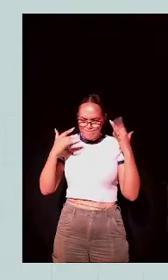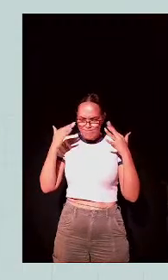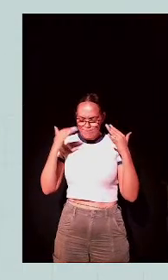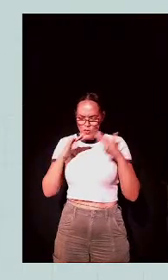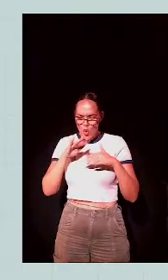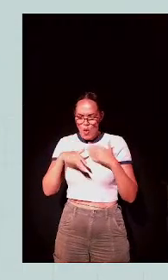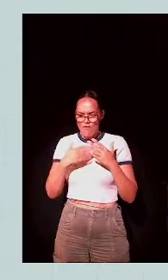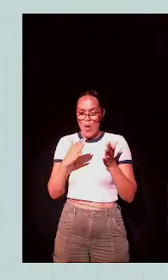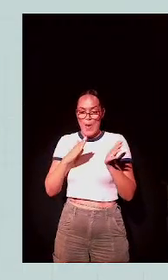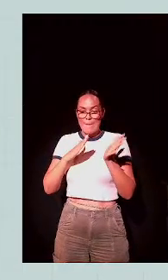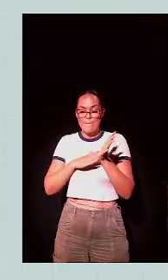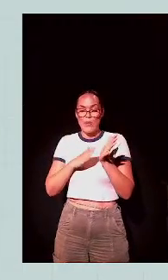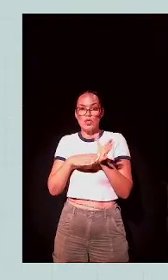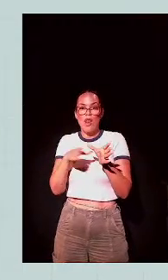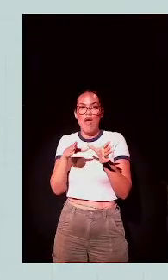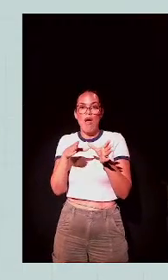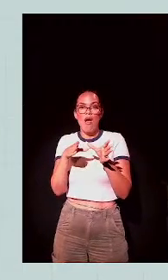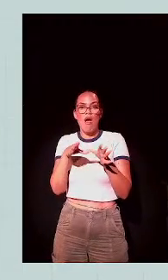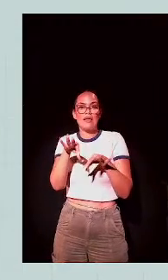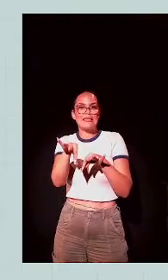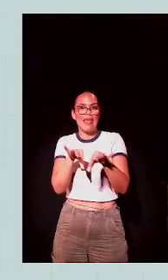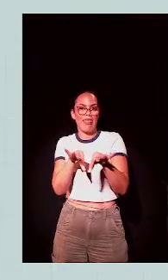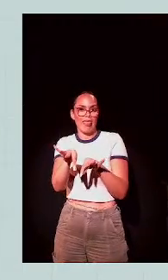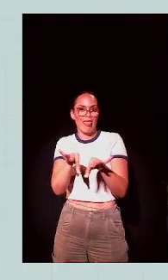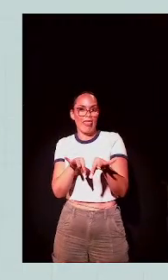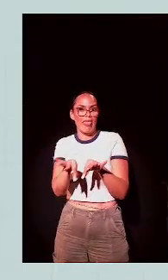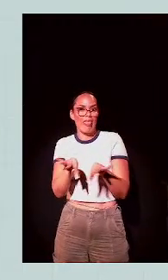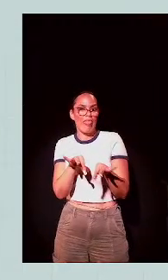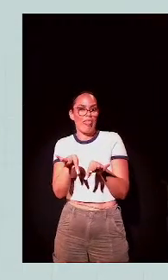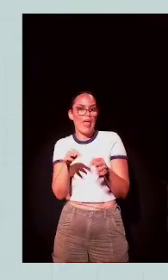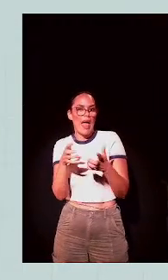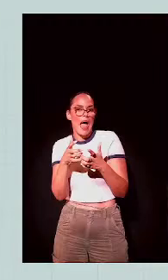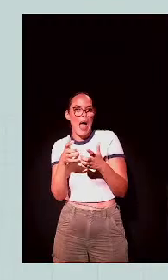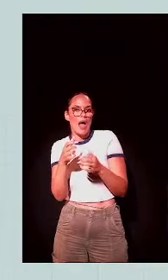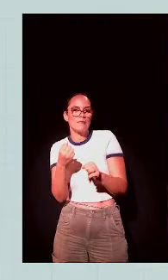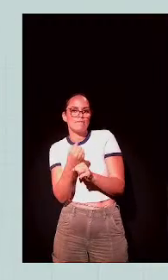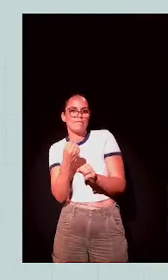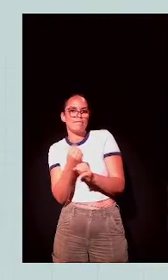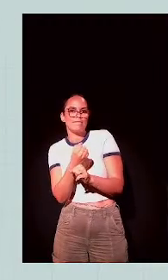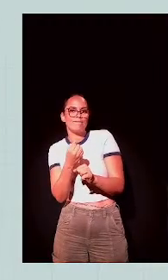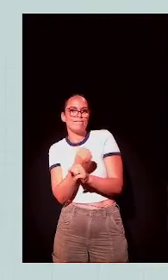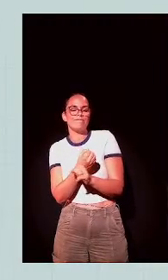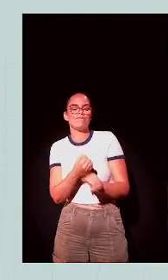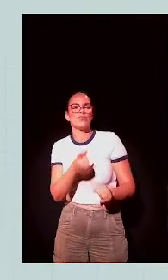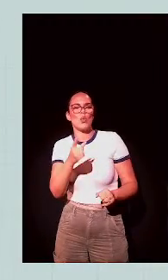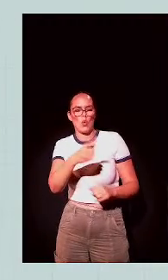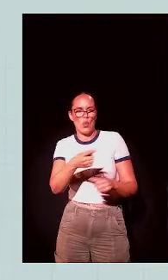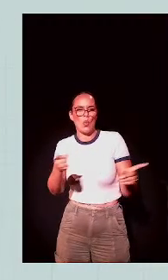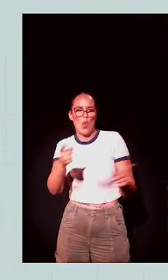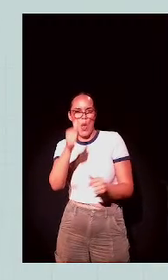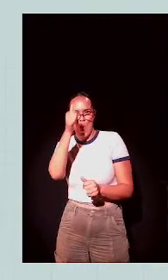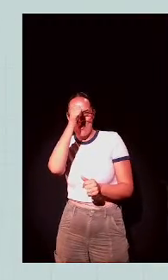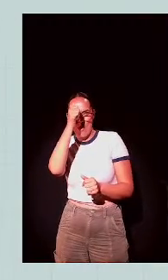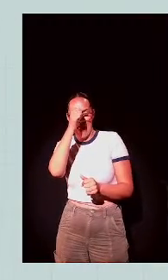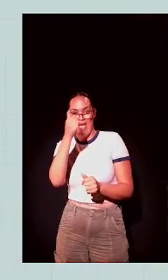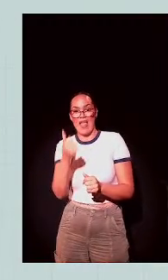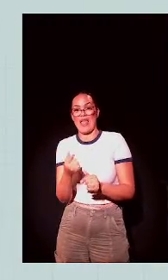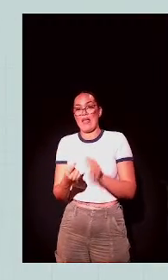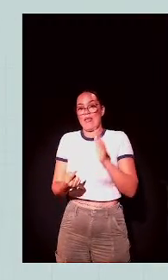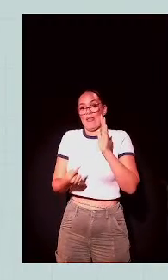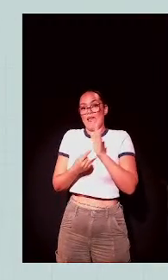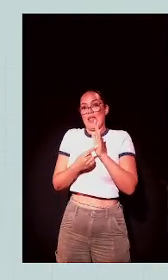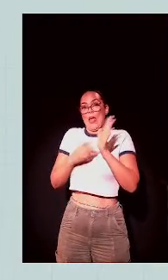new light. So, as I'm sure you're aware, one of the key features of